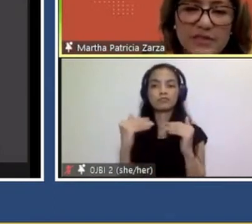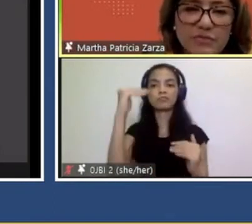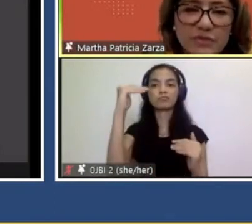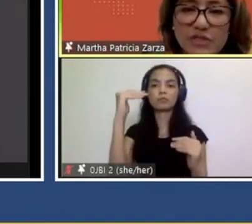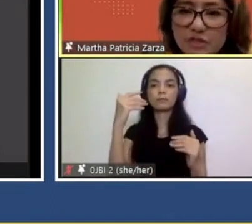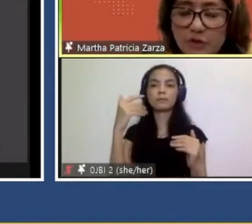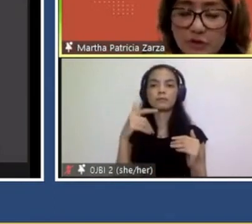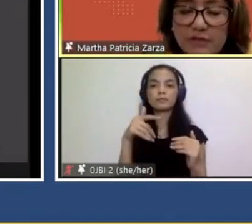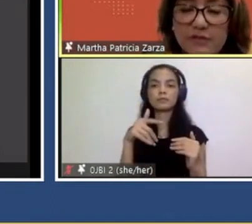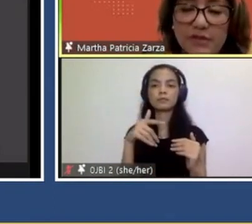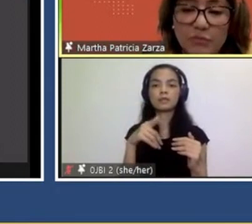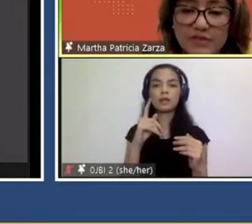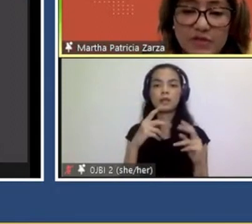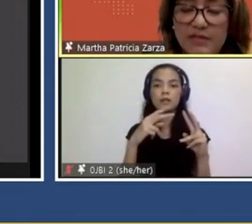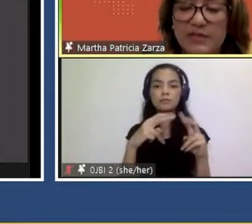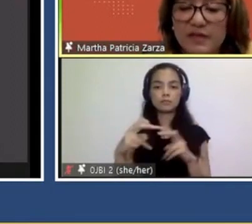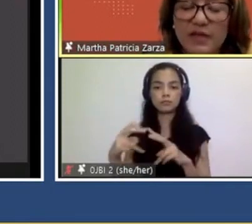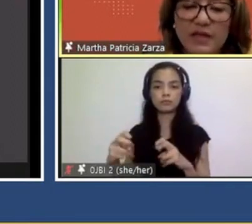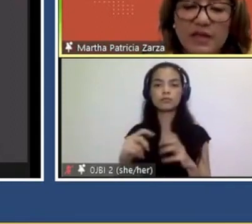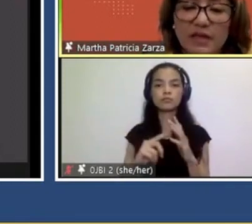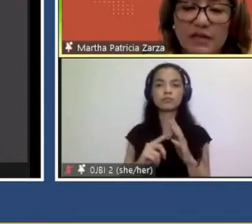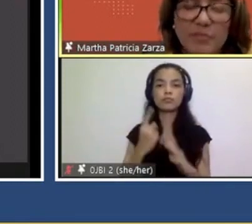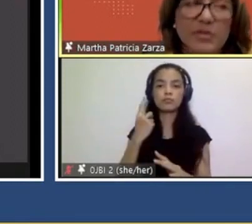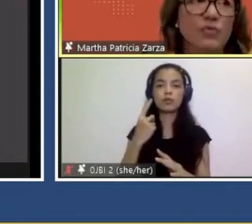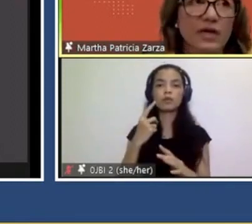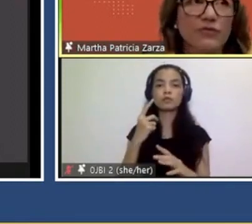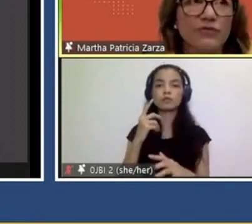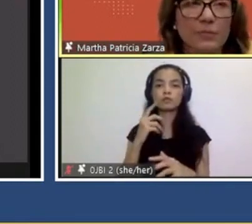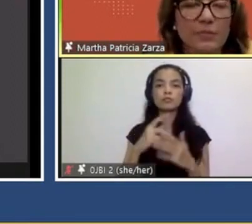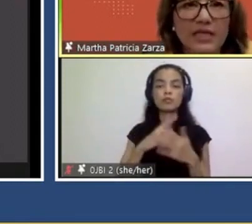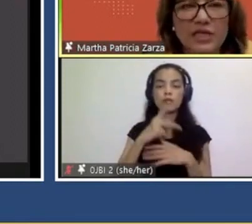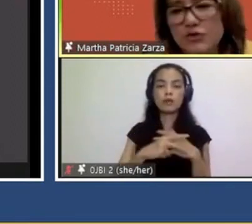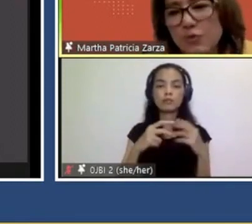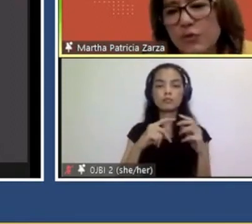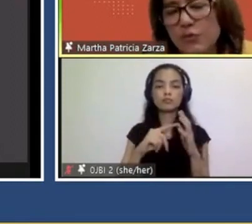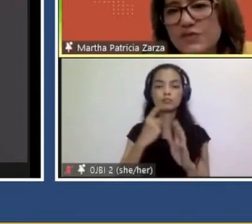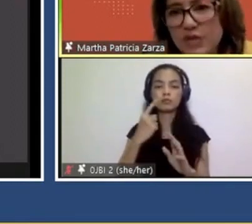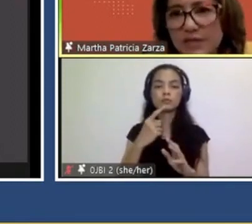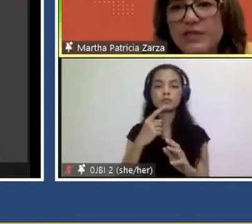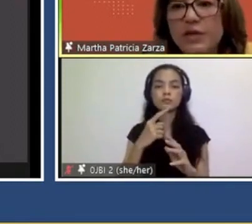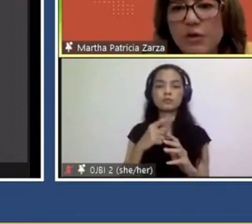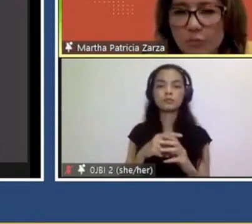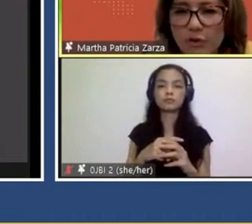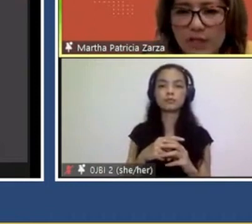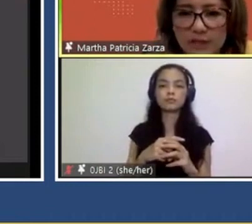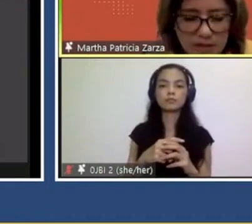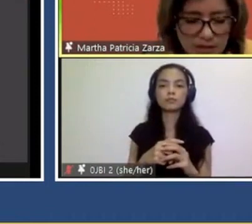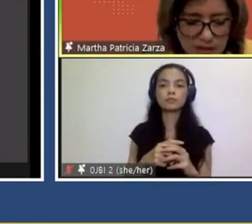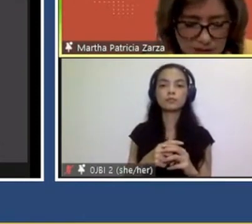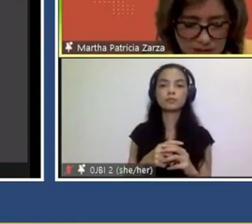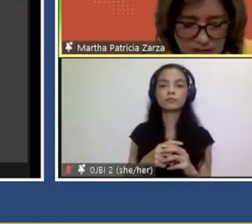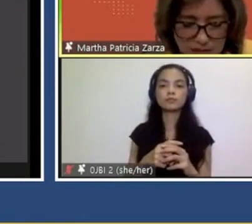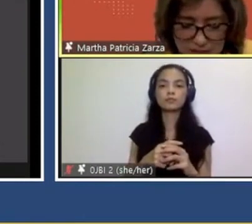in this research project that we started. It's one of the main issues why we started